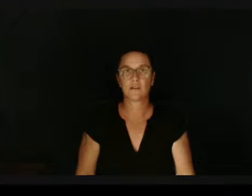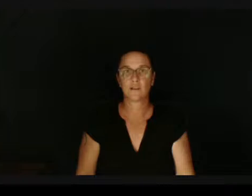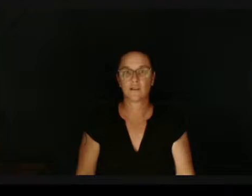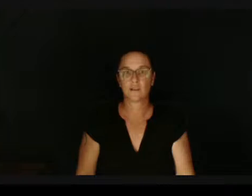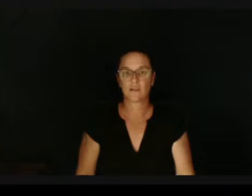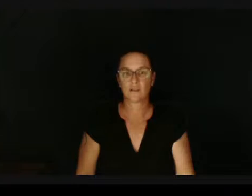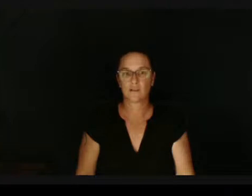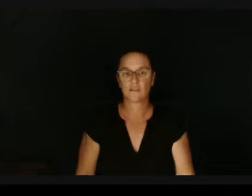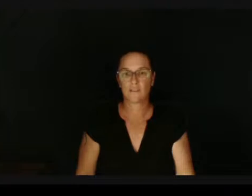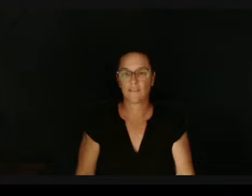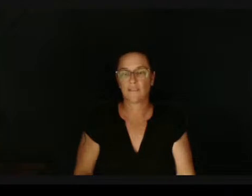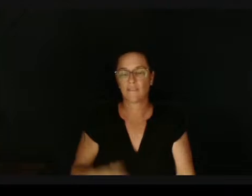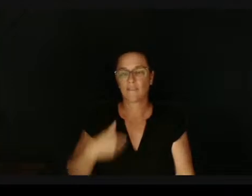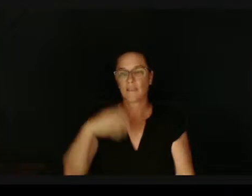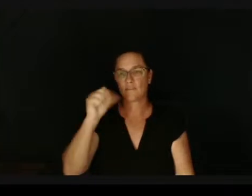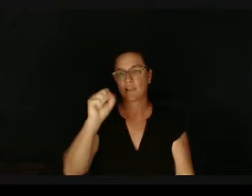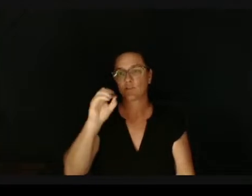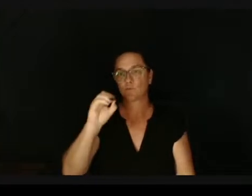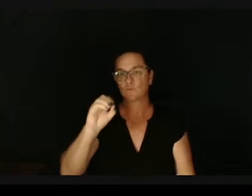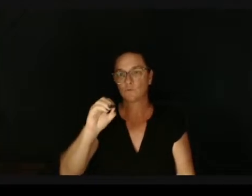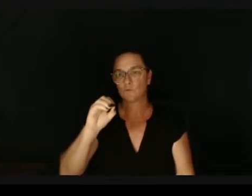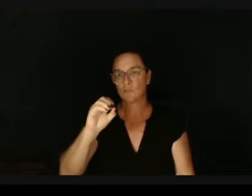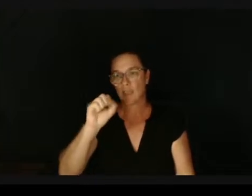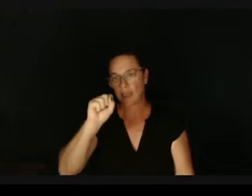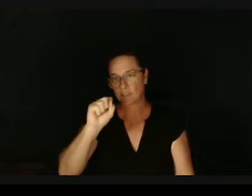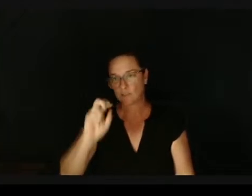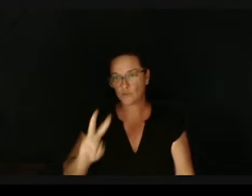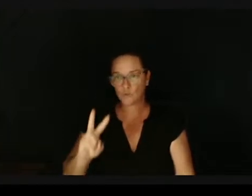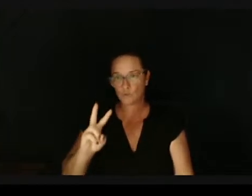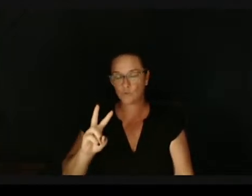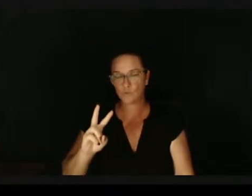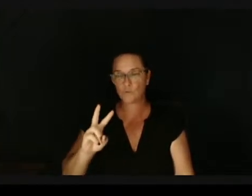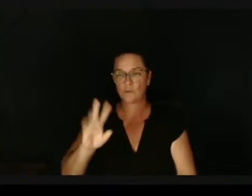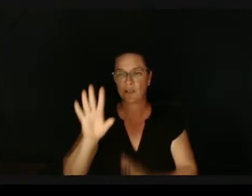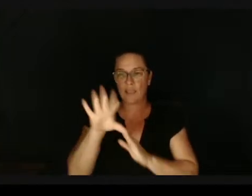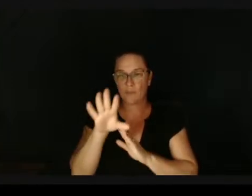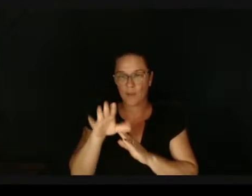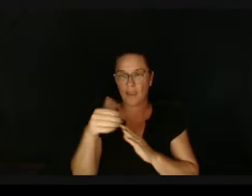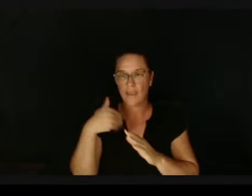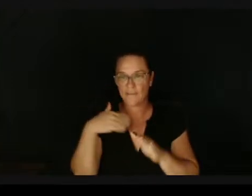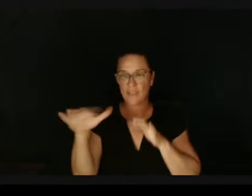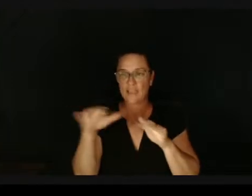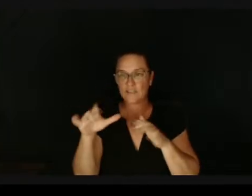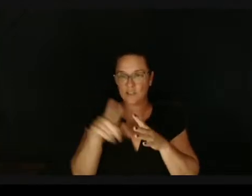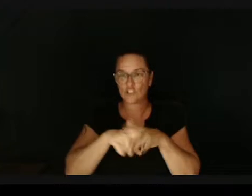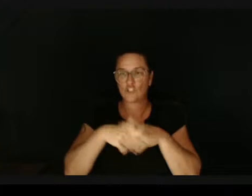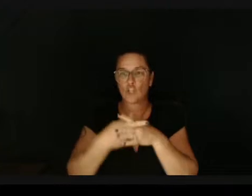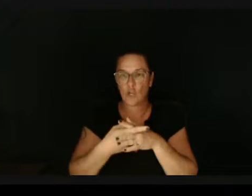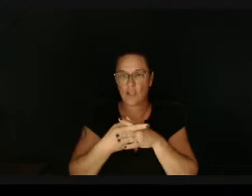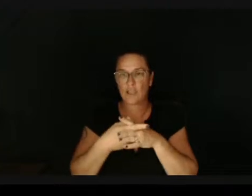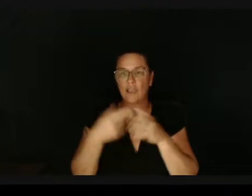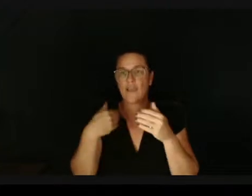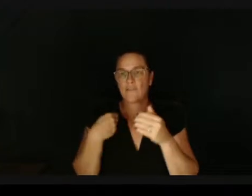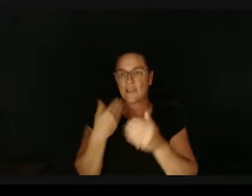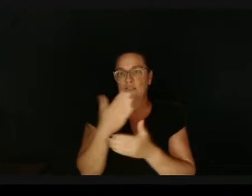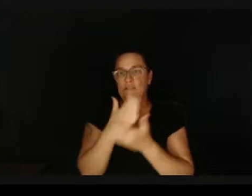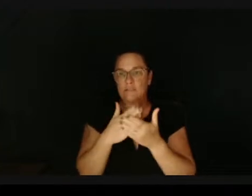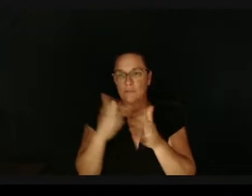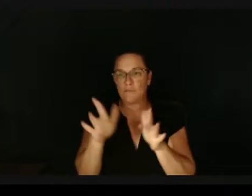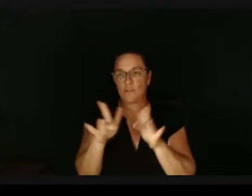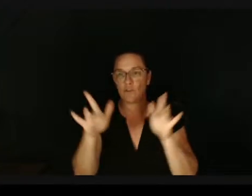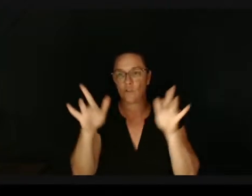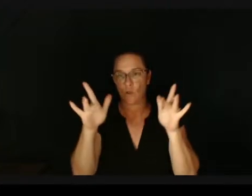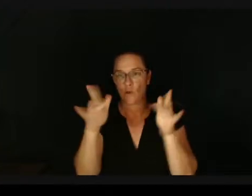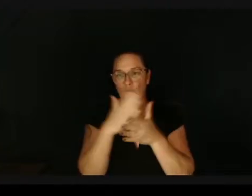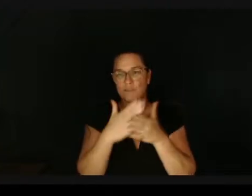from the S2 camera, showing that low level activity to start. Lava flow is leaking out there, some glow, intermittent